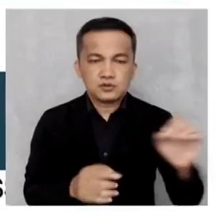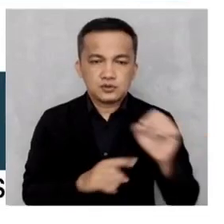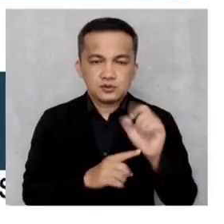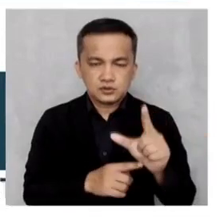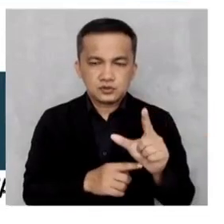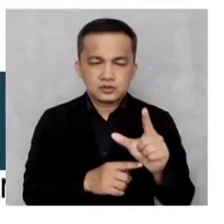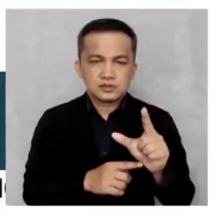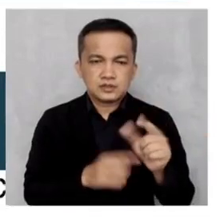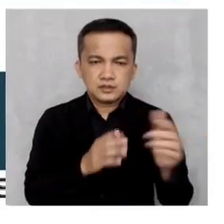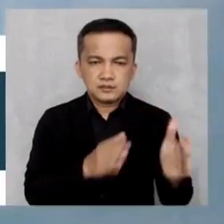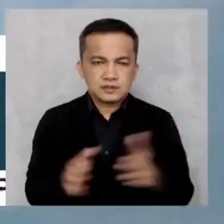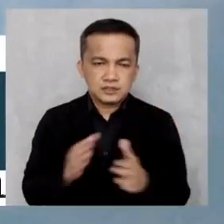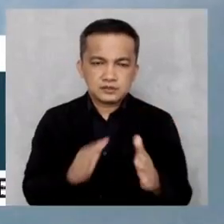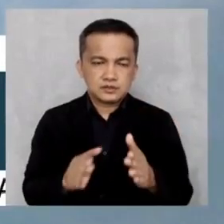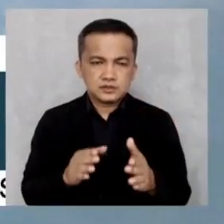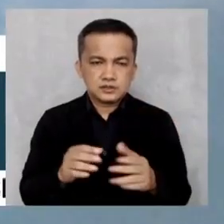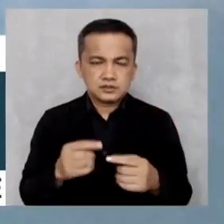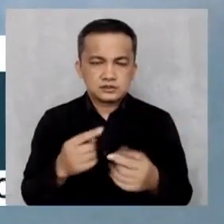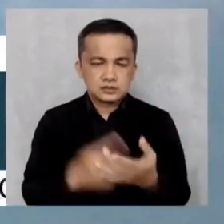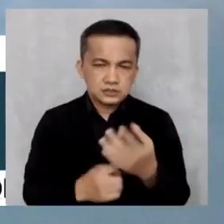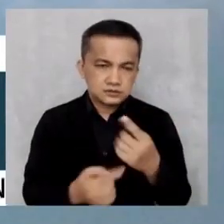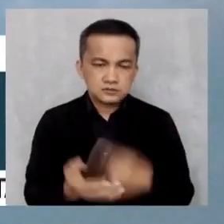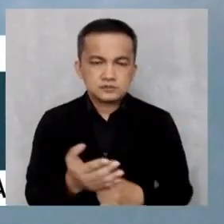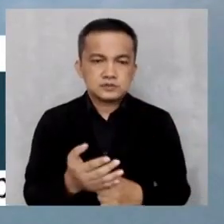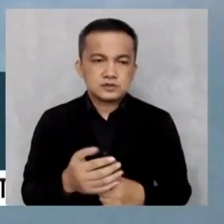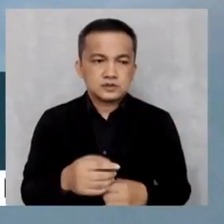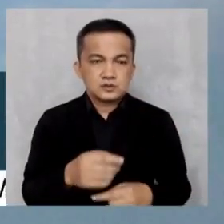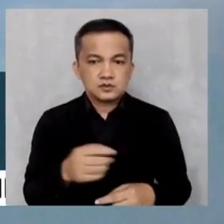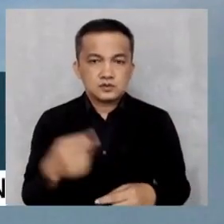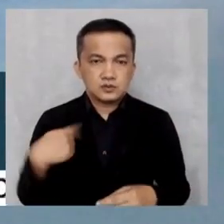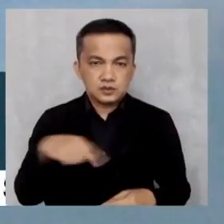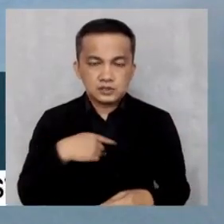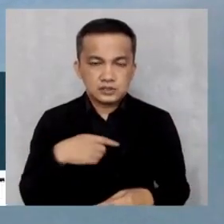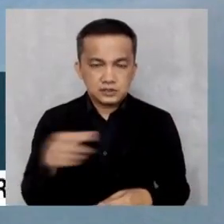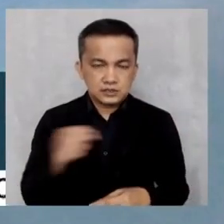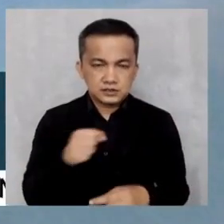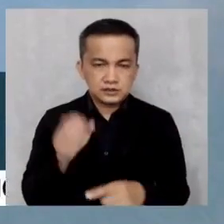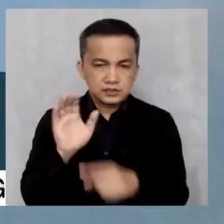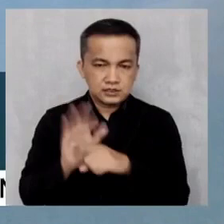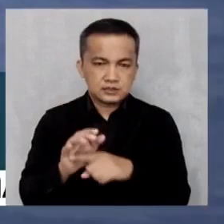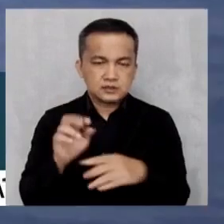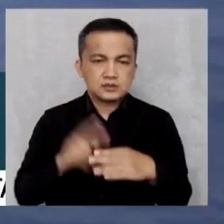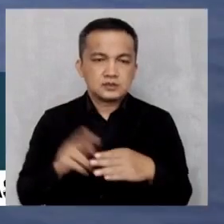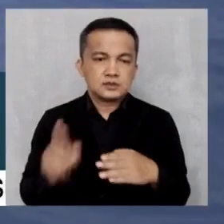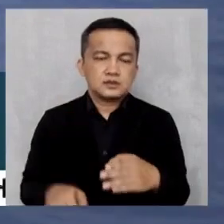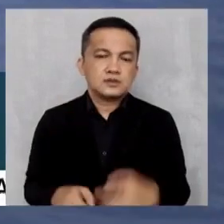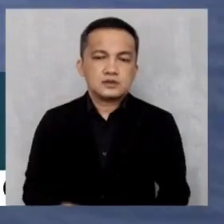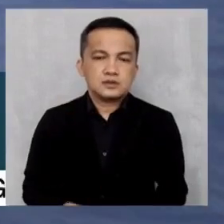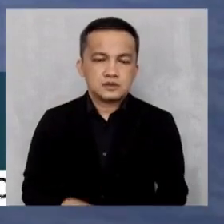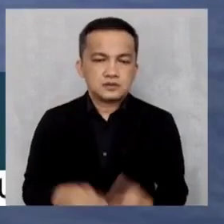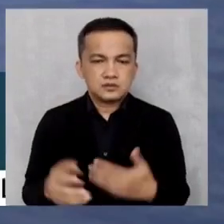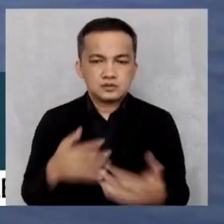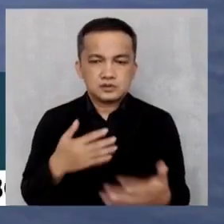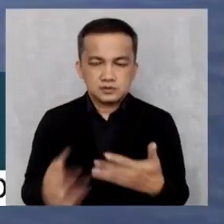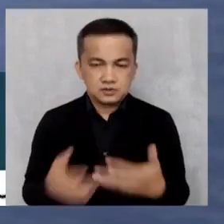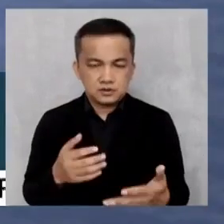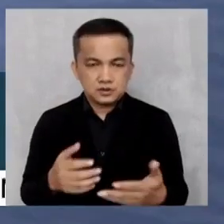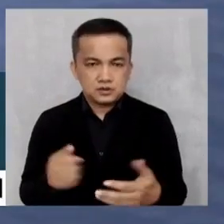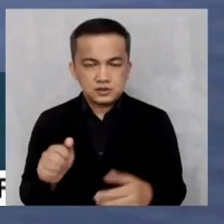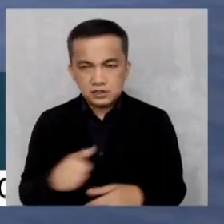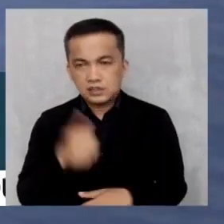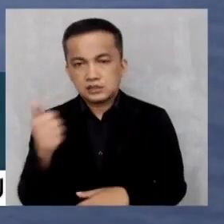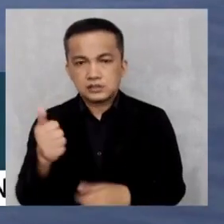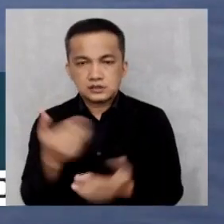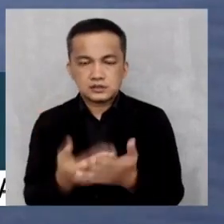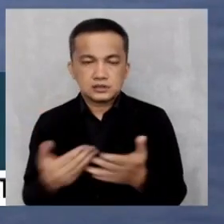their planned original argument. If we get a negative result here, then although it may be on another matter,